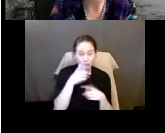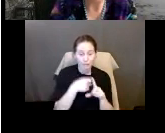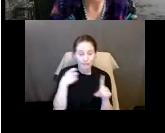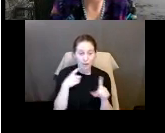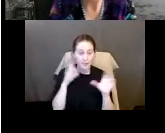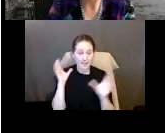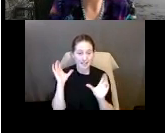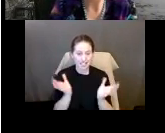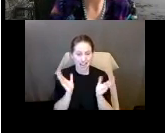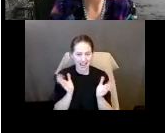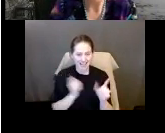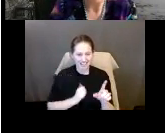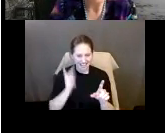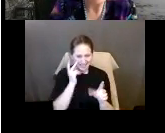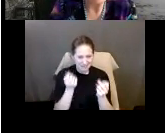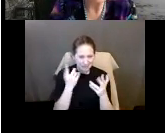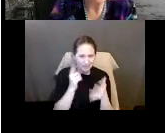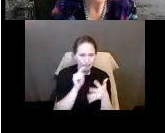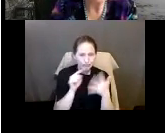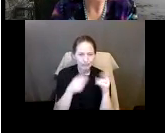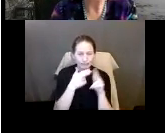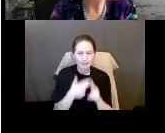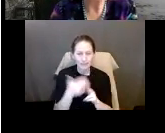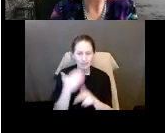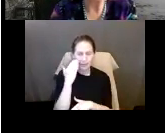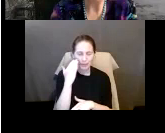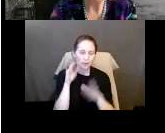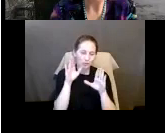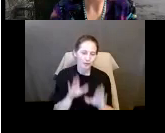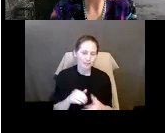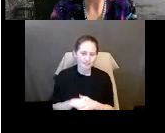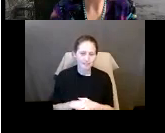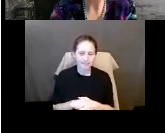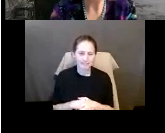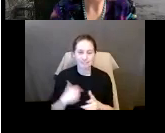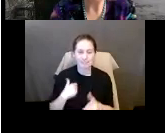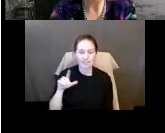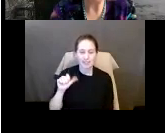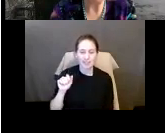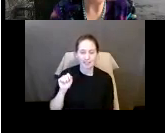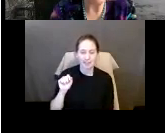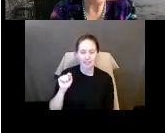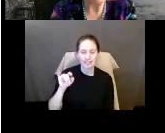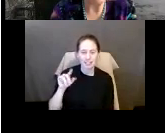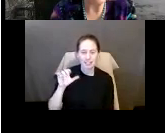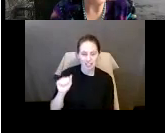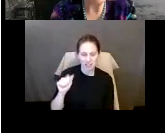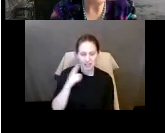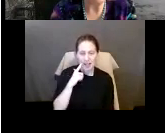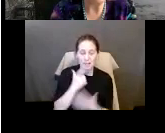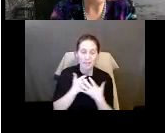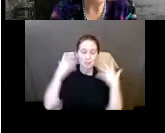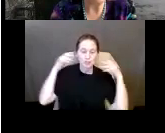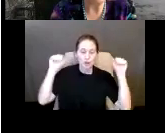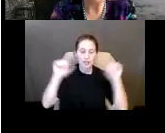terrific. We see a number of familiar names, which is great. I'm Letitia LaFollette, the president of the AIA, and it's